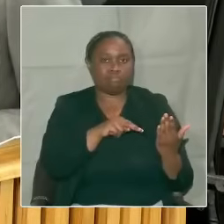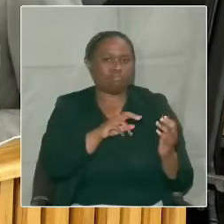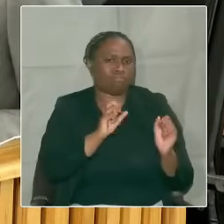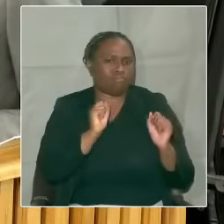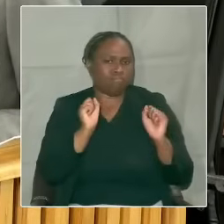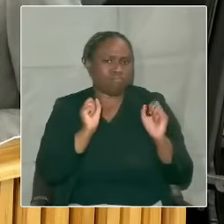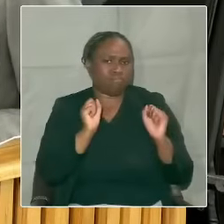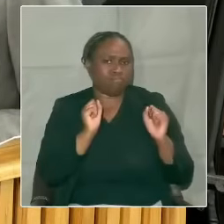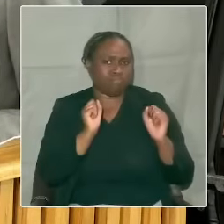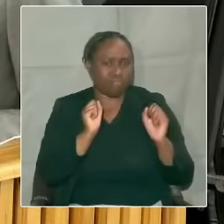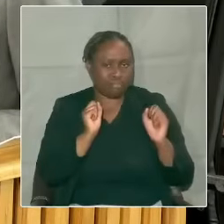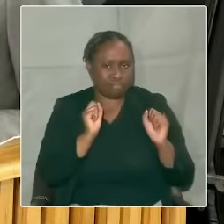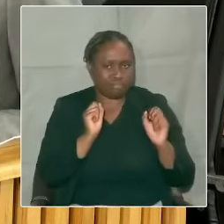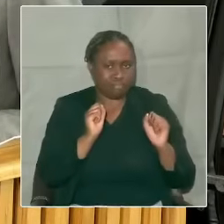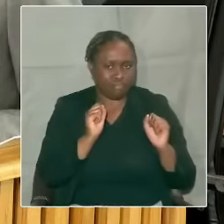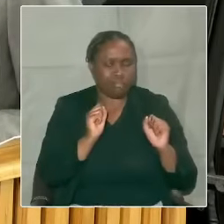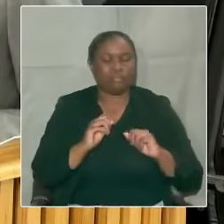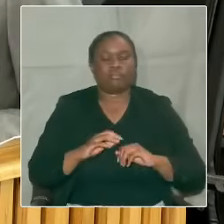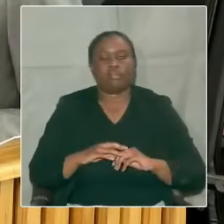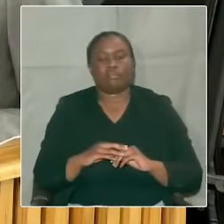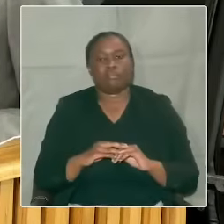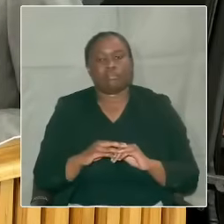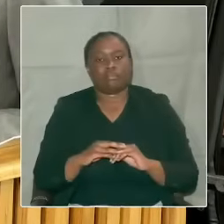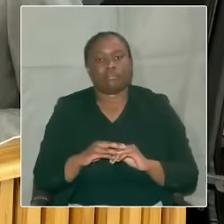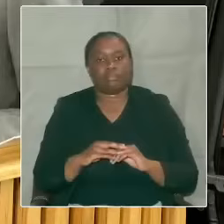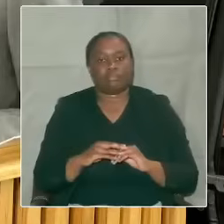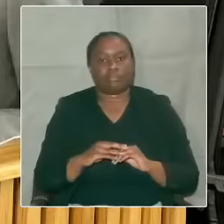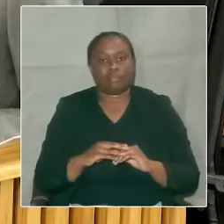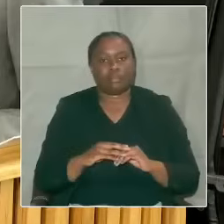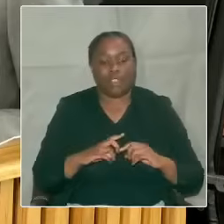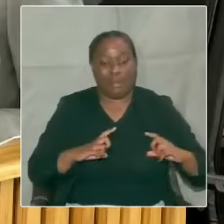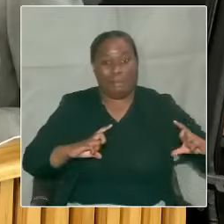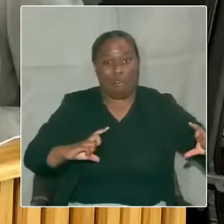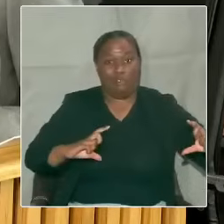Commission through that section.